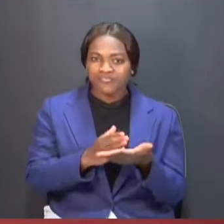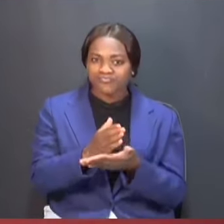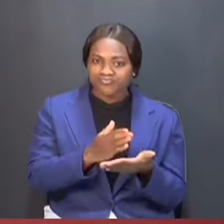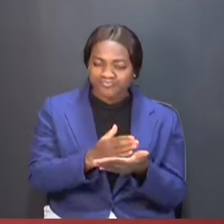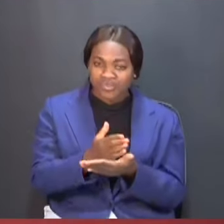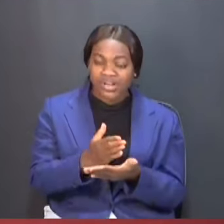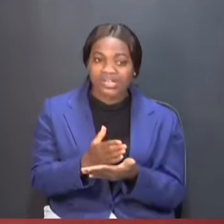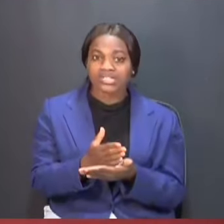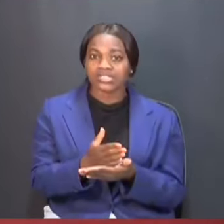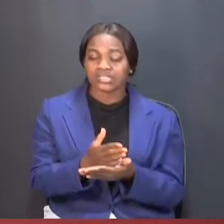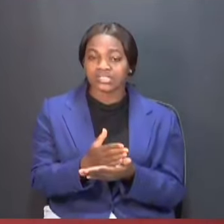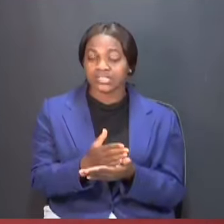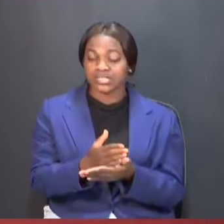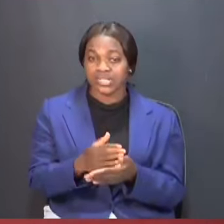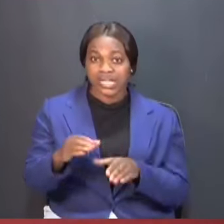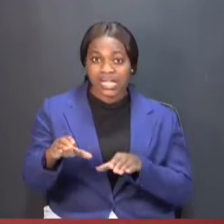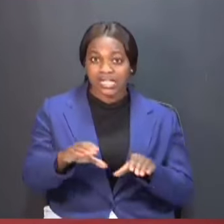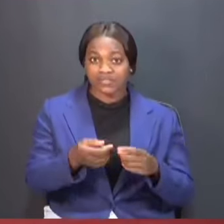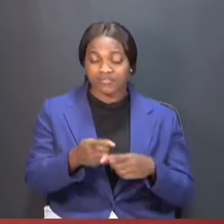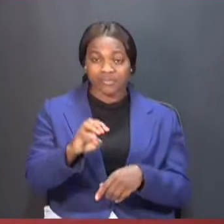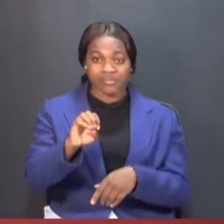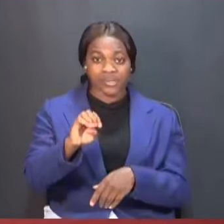of the ECOWAS Parliament.